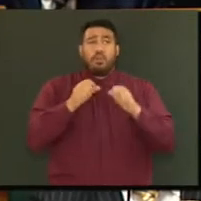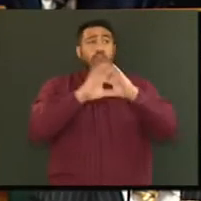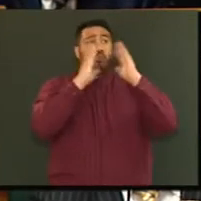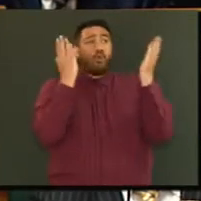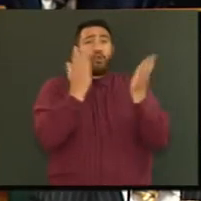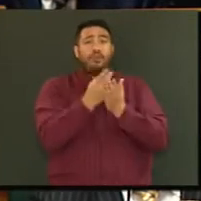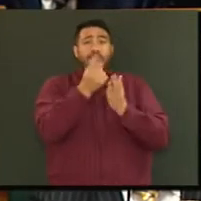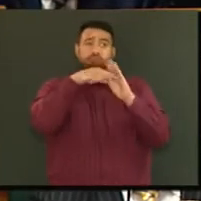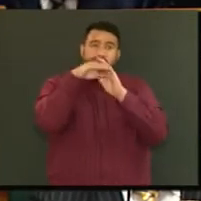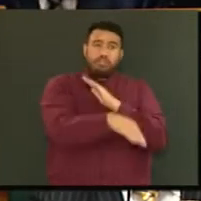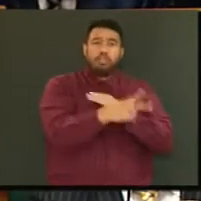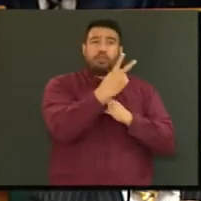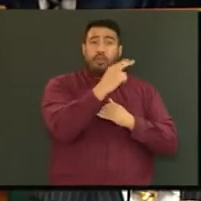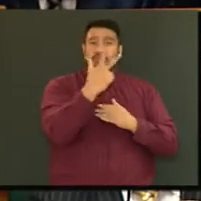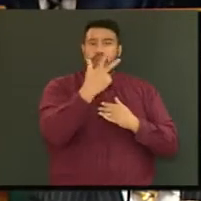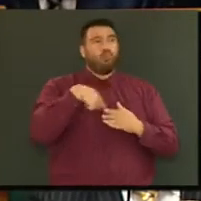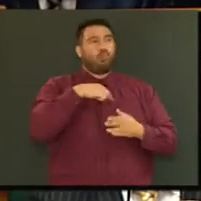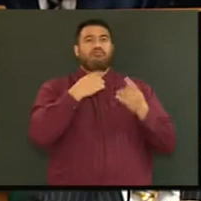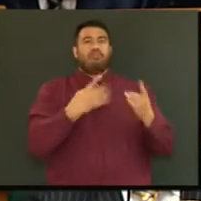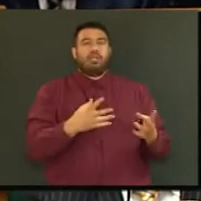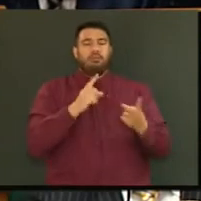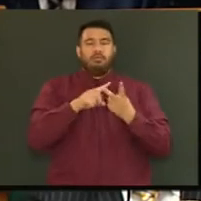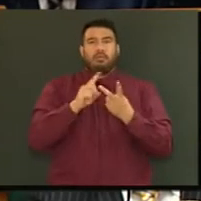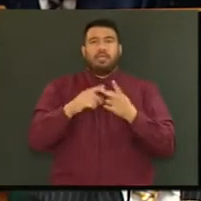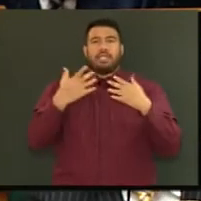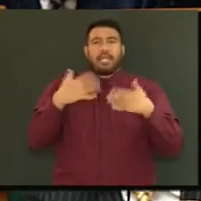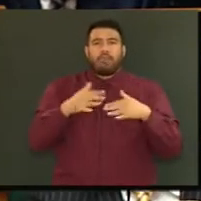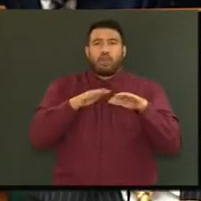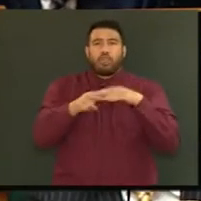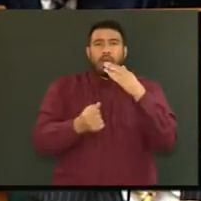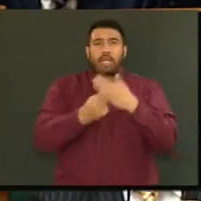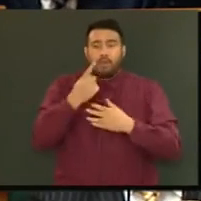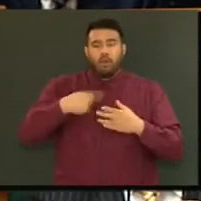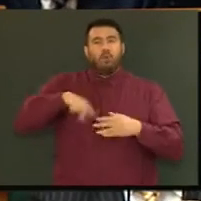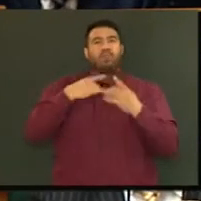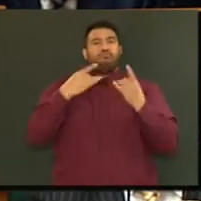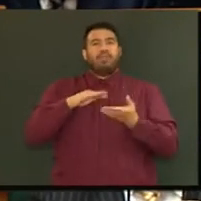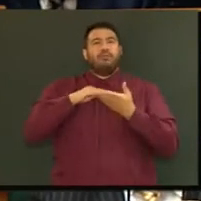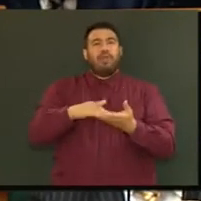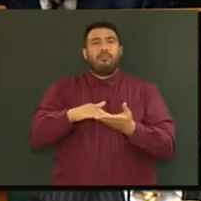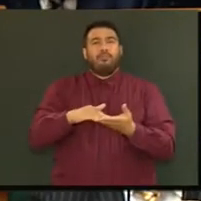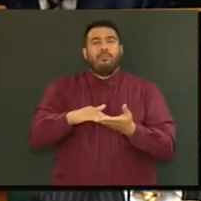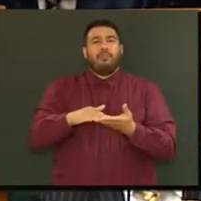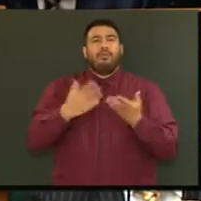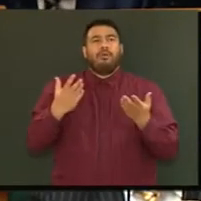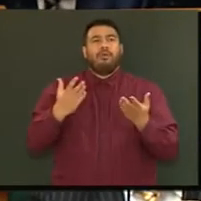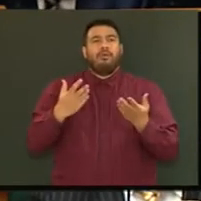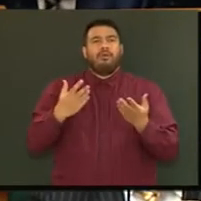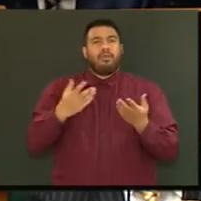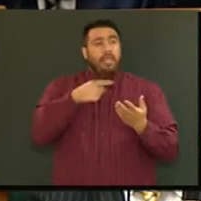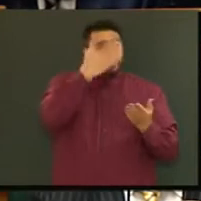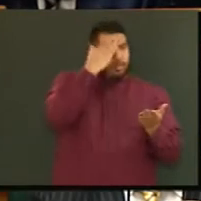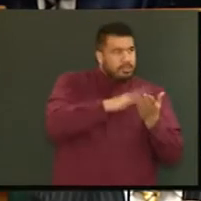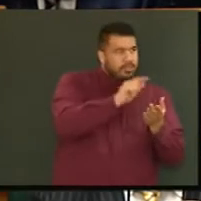following the Canterbury and now the Kaikoura earthquakes, we have pledged to rebuild shattered communities. It is that experience